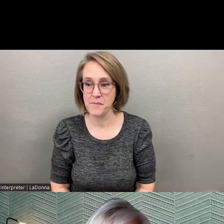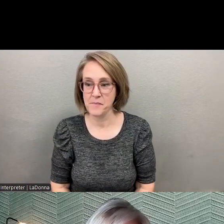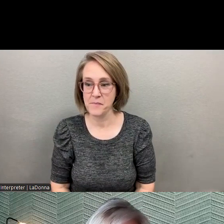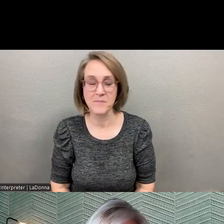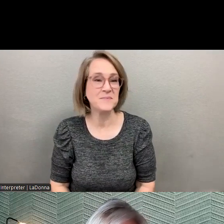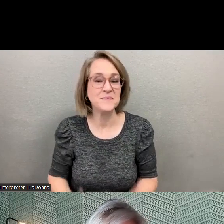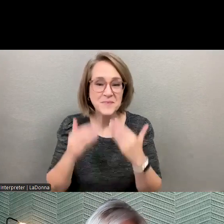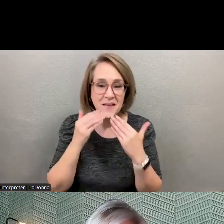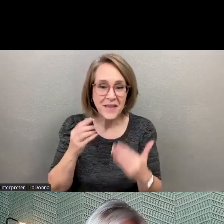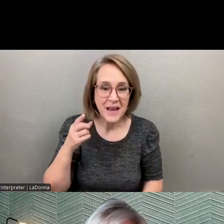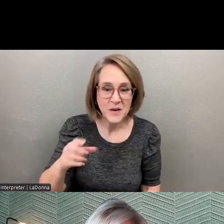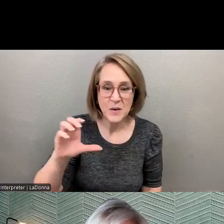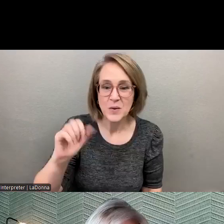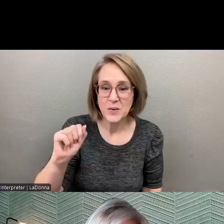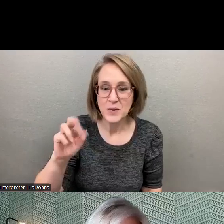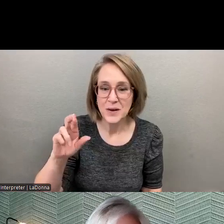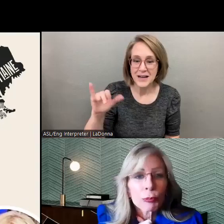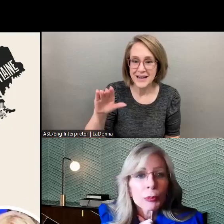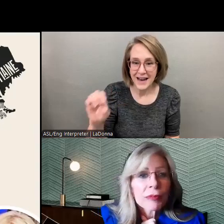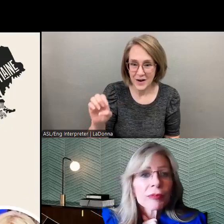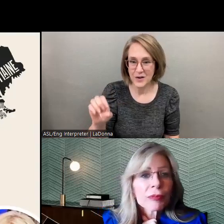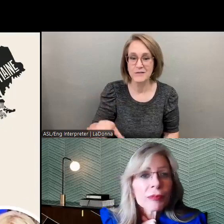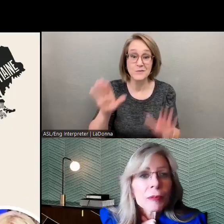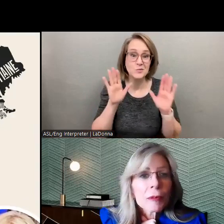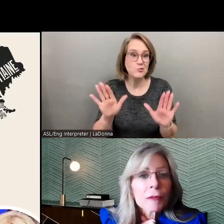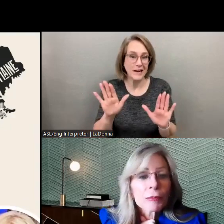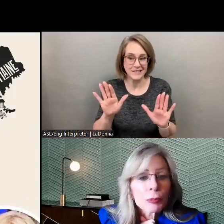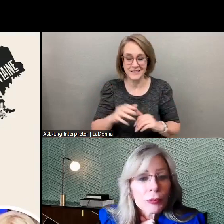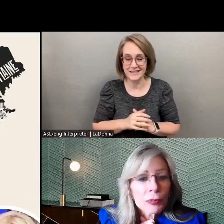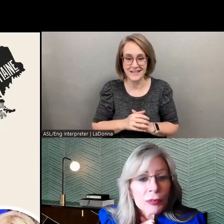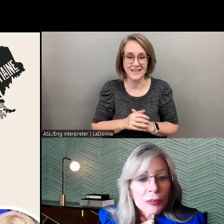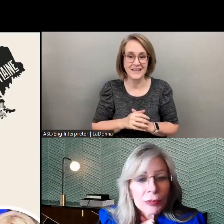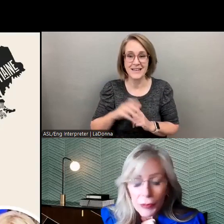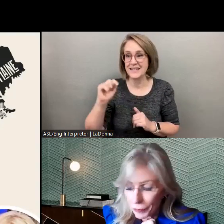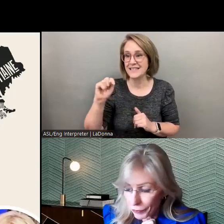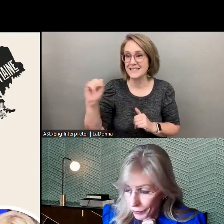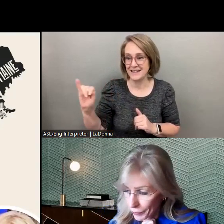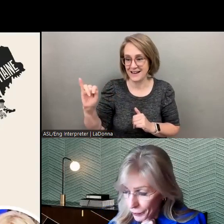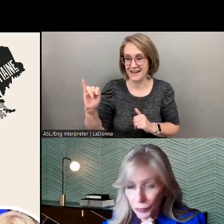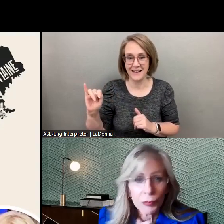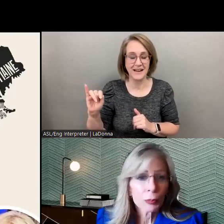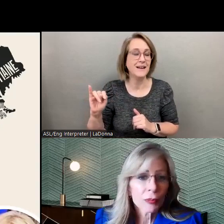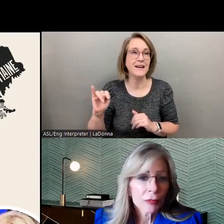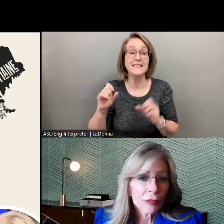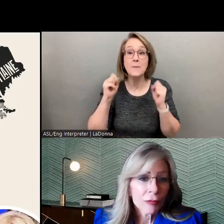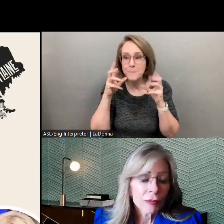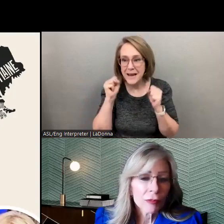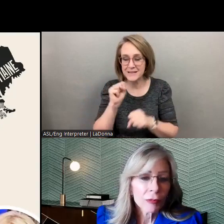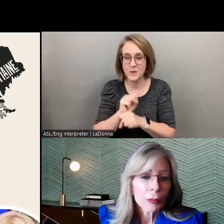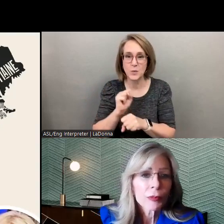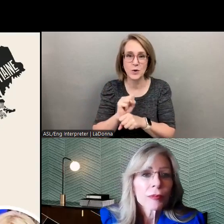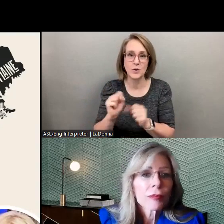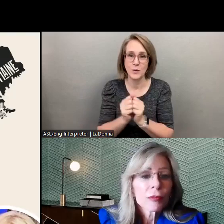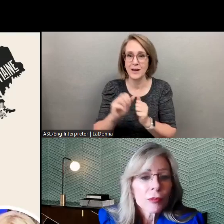Carrie, thank you so much. And it's great. The TTI just does amazing work, and the Nashville